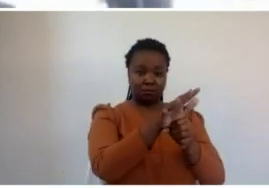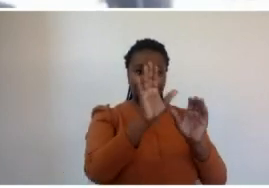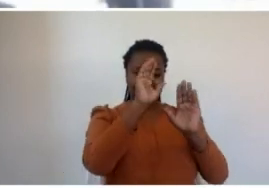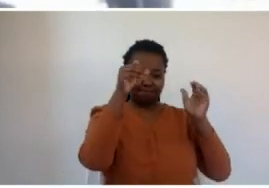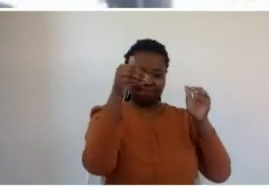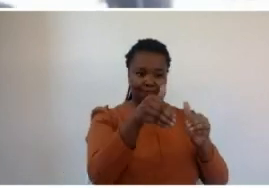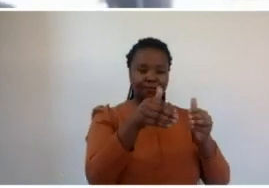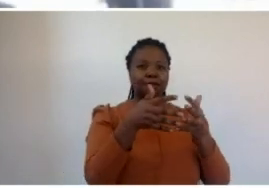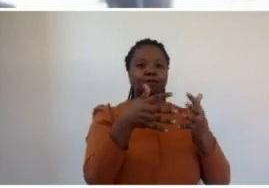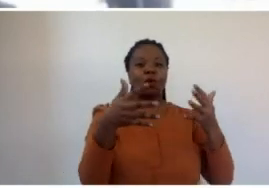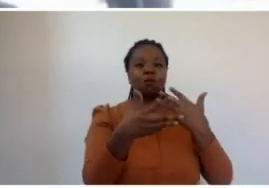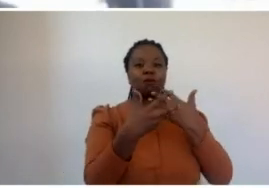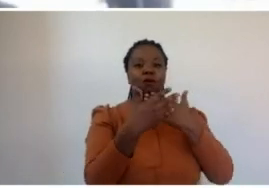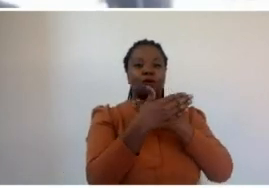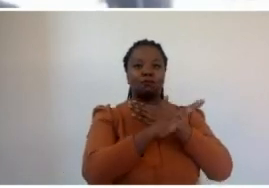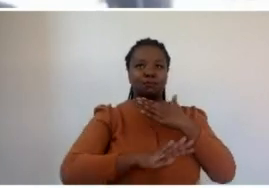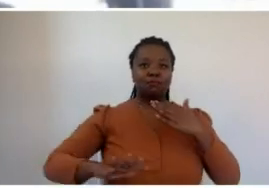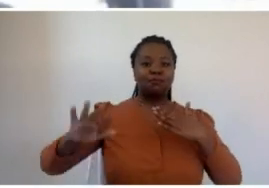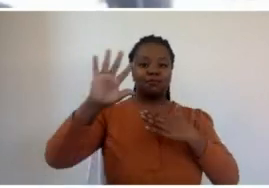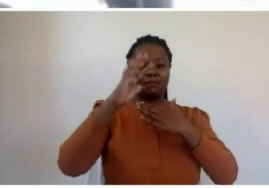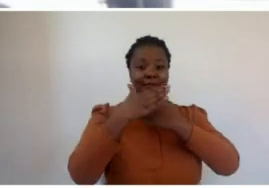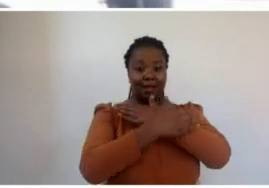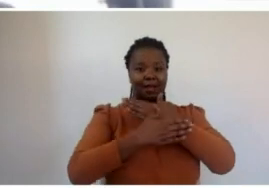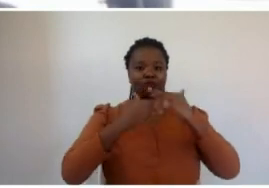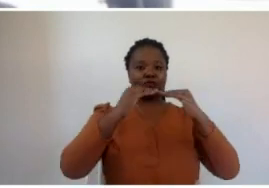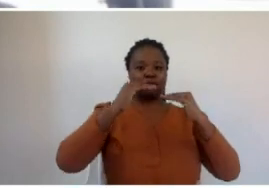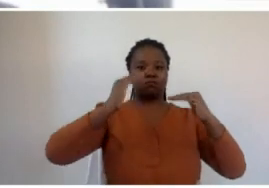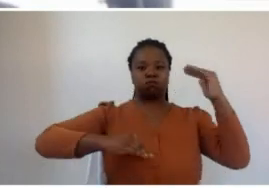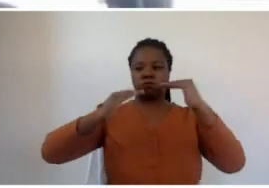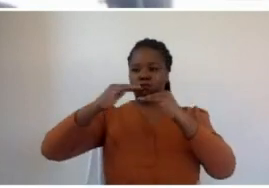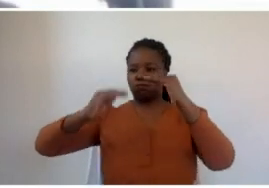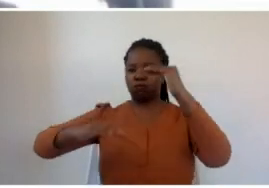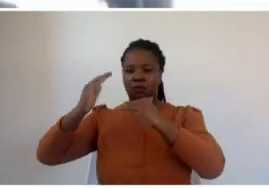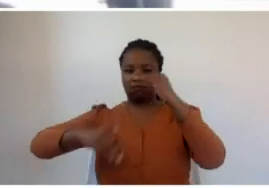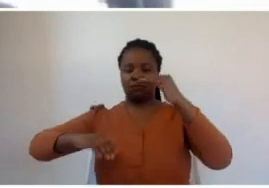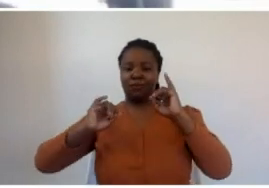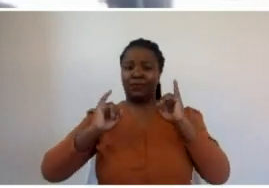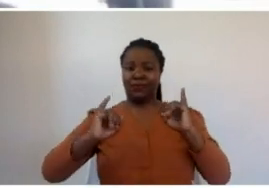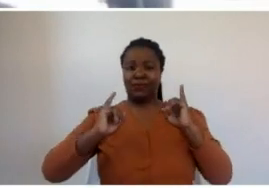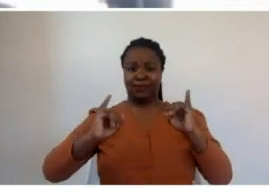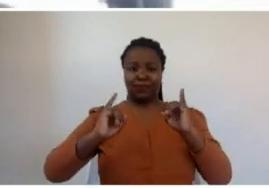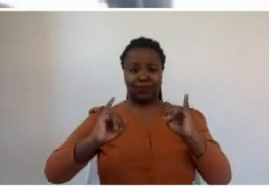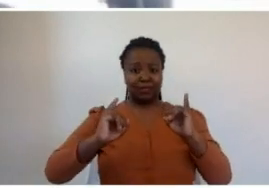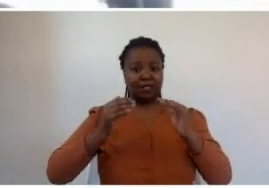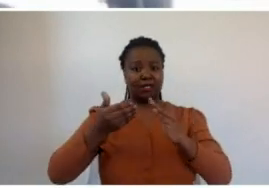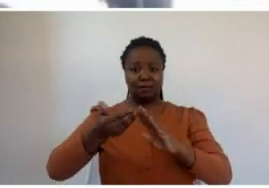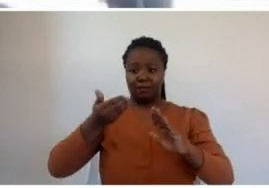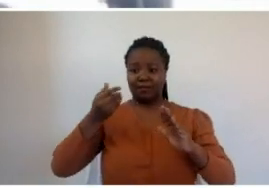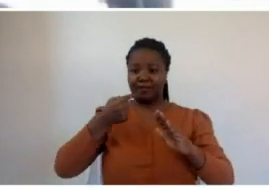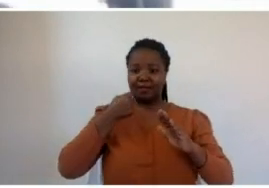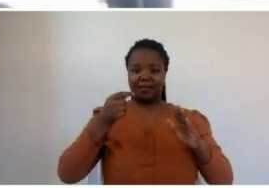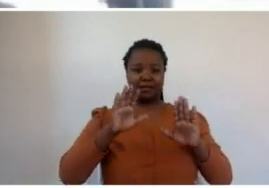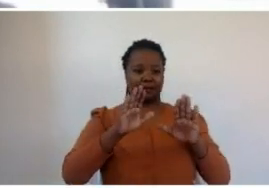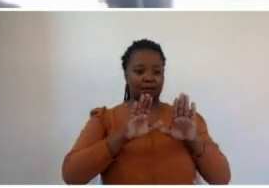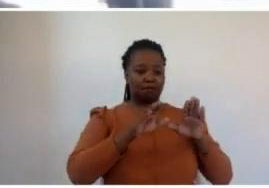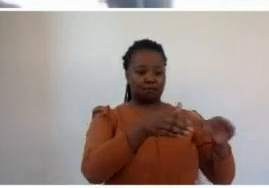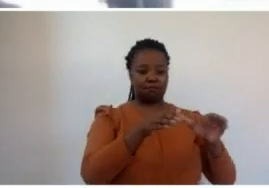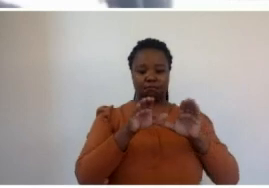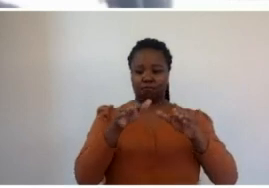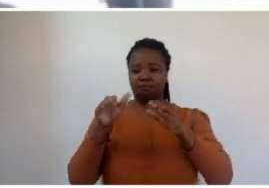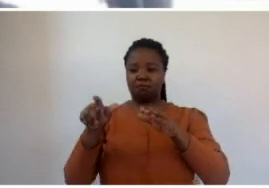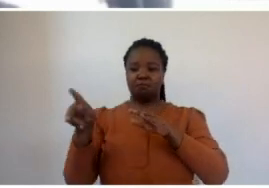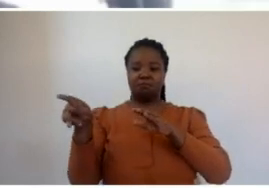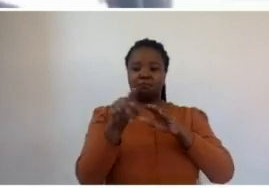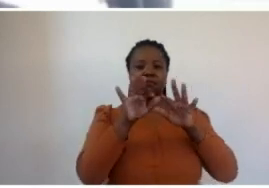inequalities globally, the futile exercise of classifying people according to particular